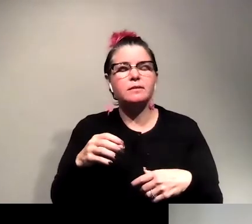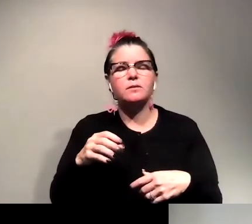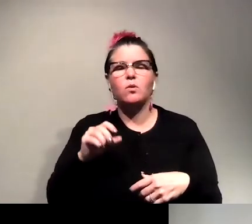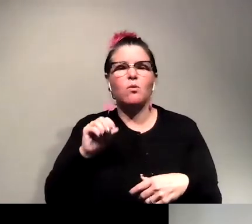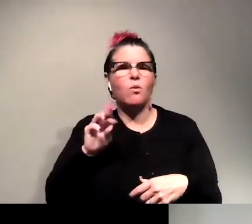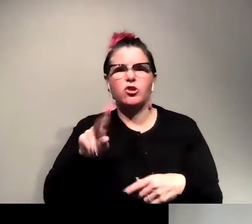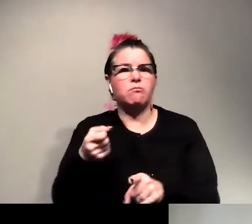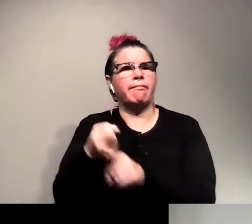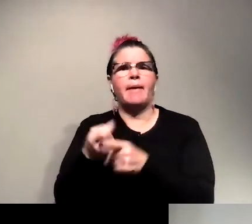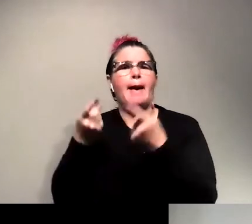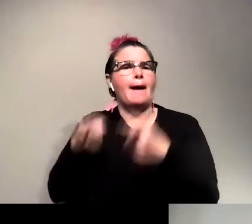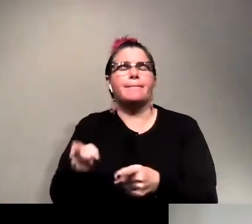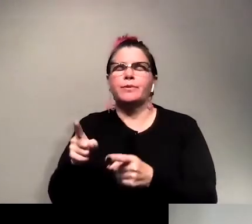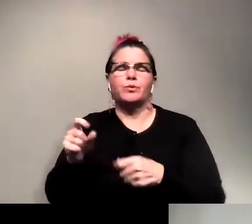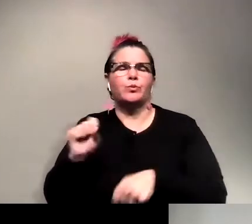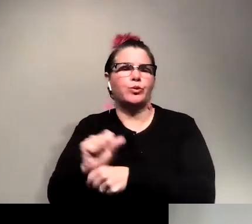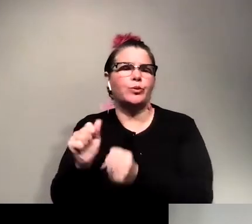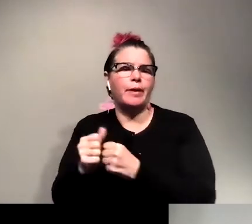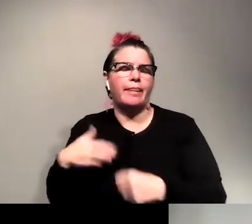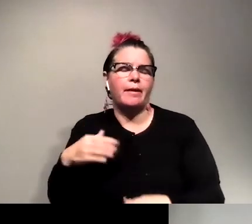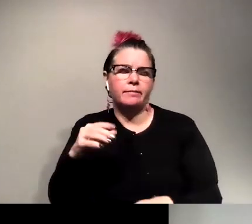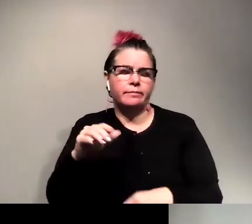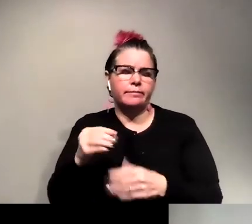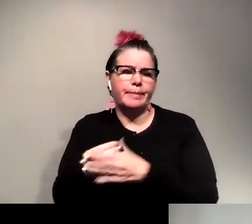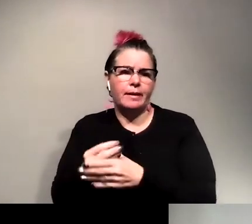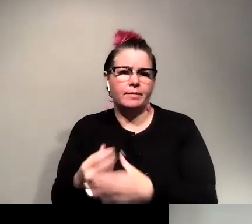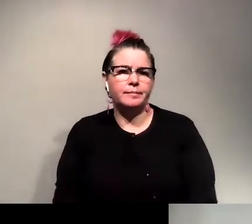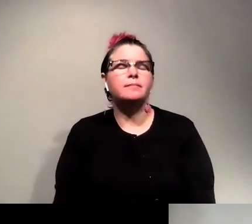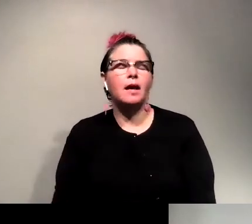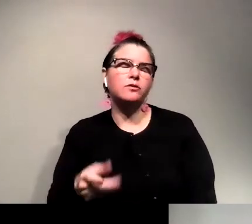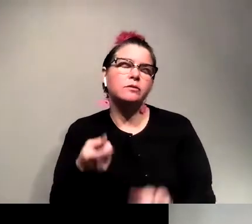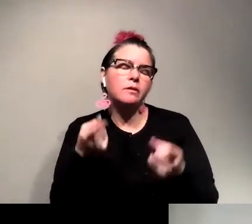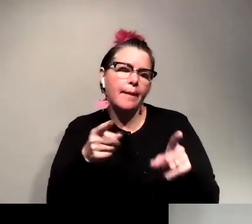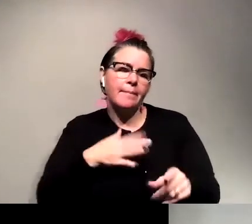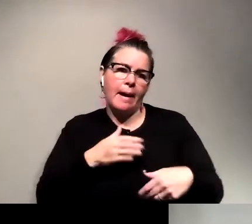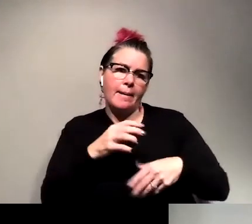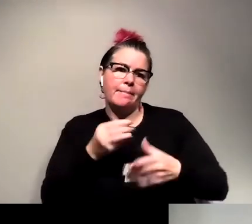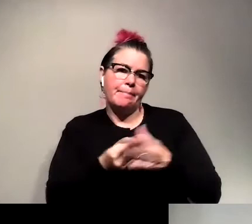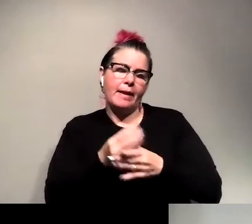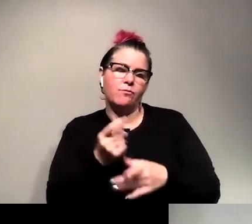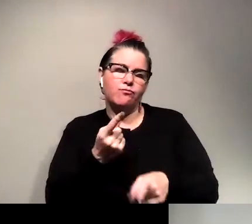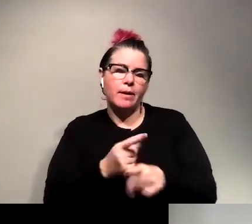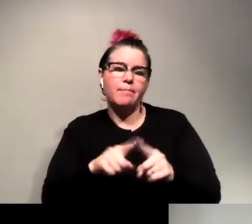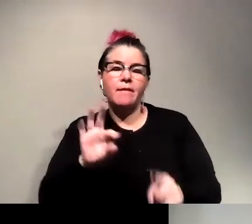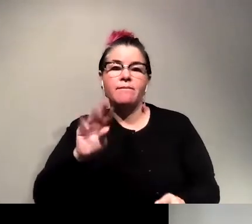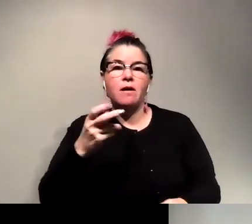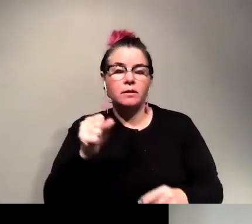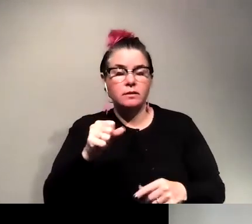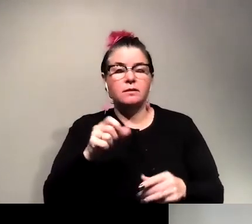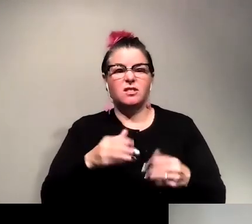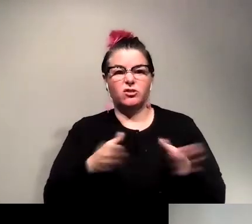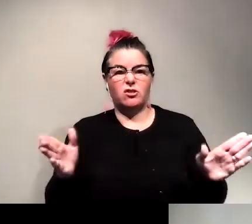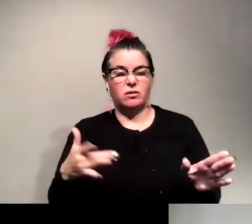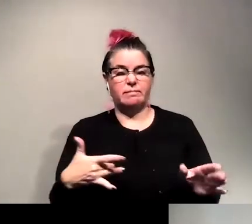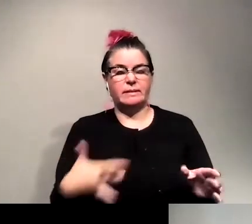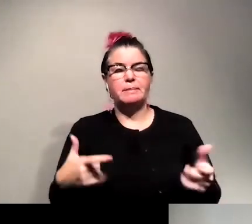with? So it is the plant that I work with, but fungus in general is a huge issue